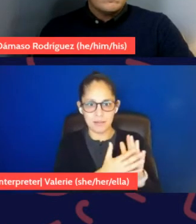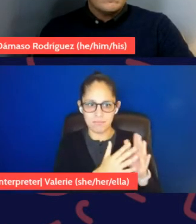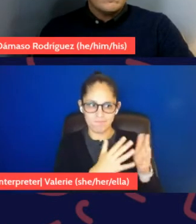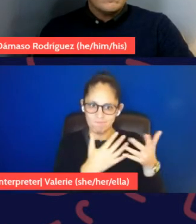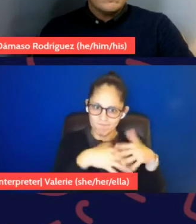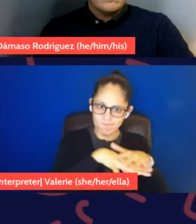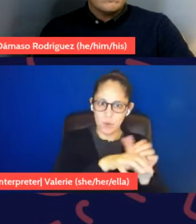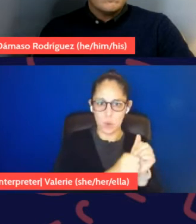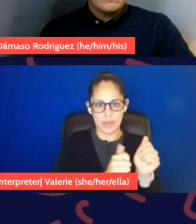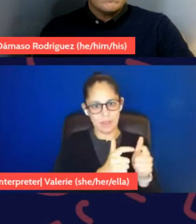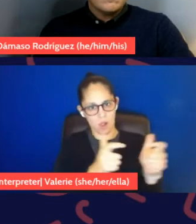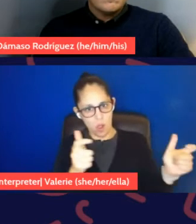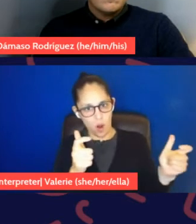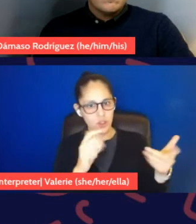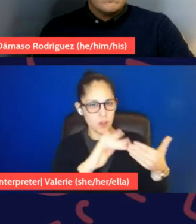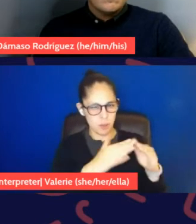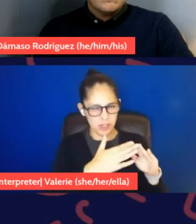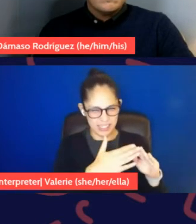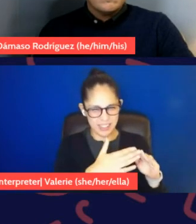like any immigrant story,